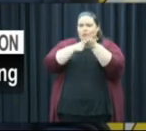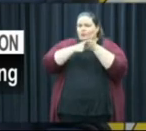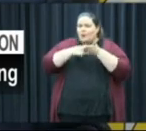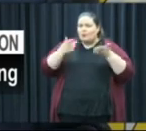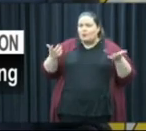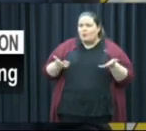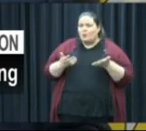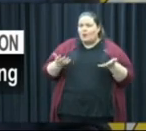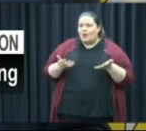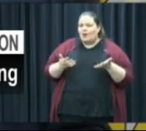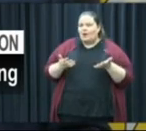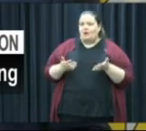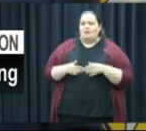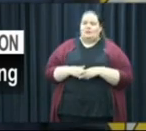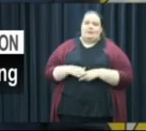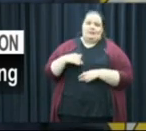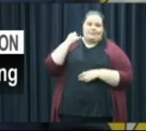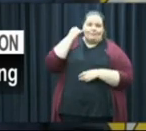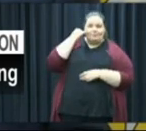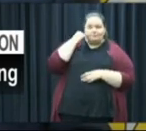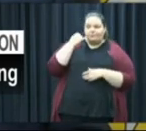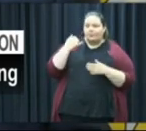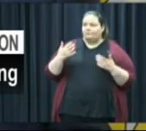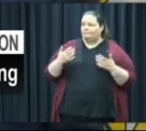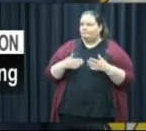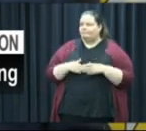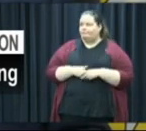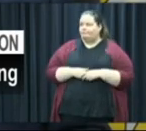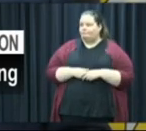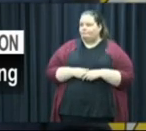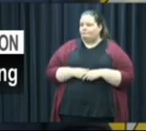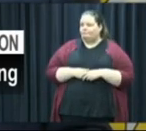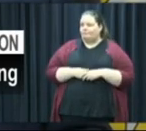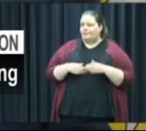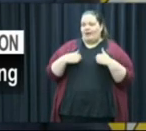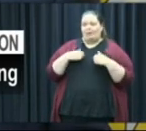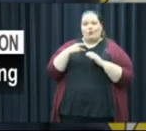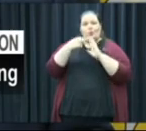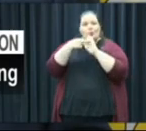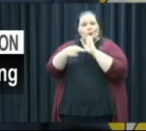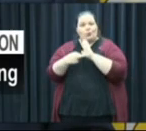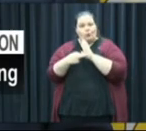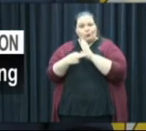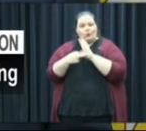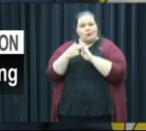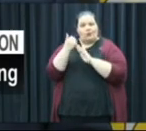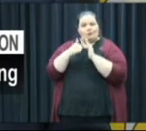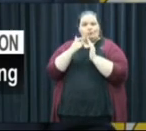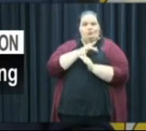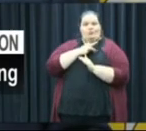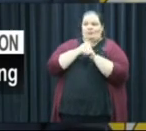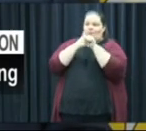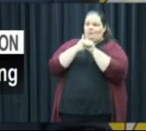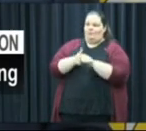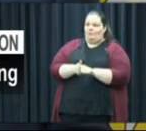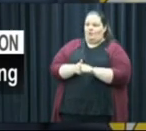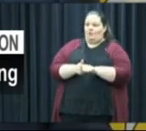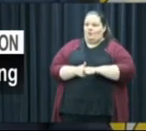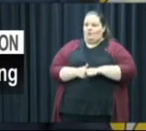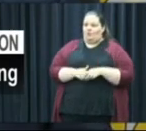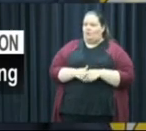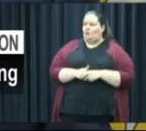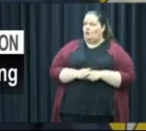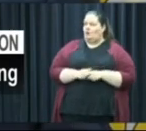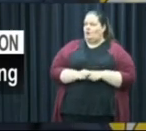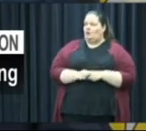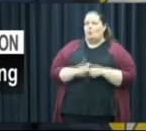So basically suggesting, if we have a guideline provincially, then they would follow that, or they would be wanting to follow it. So we